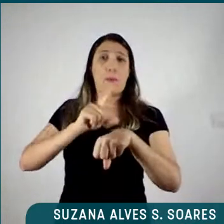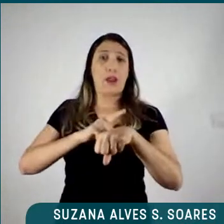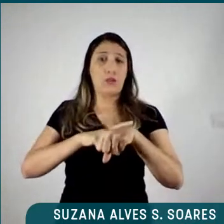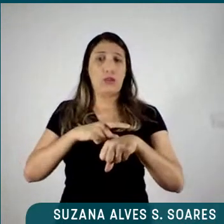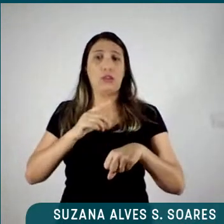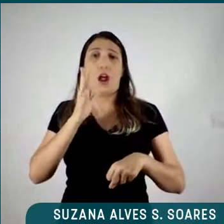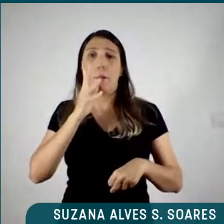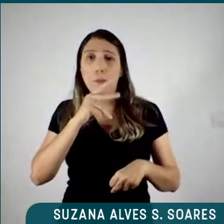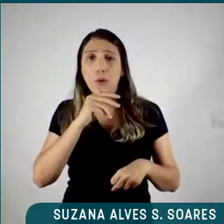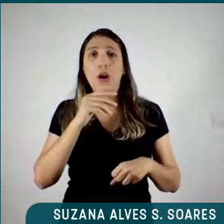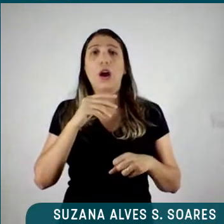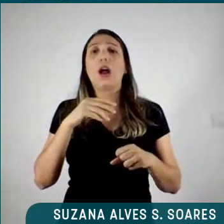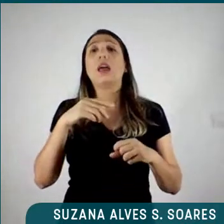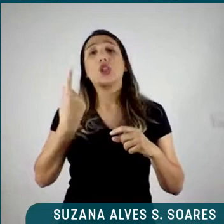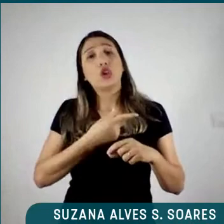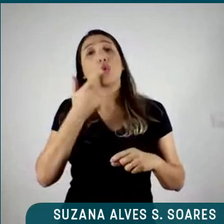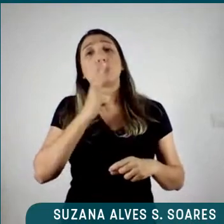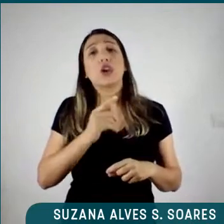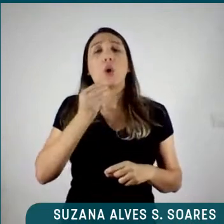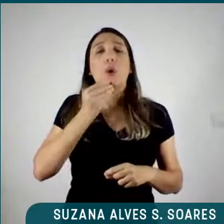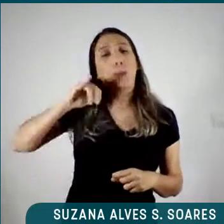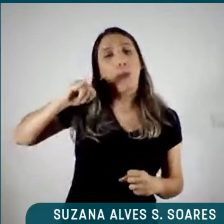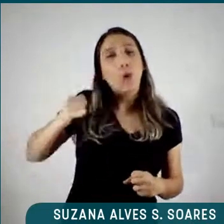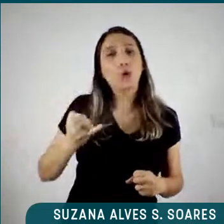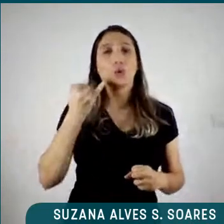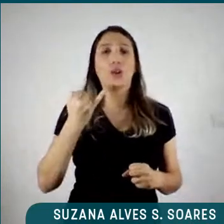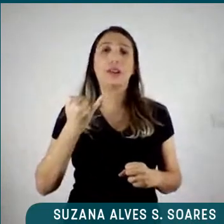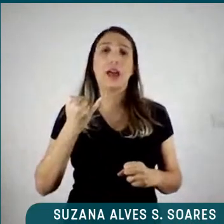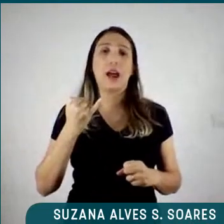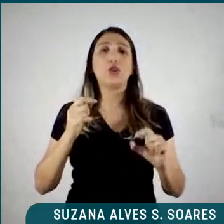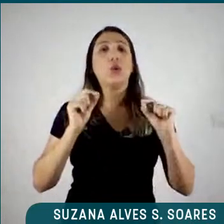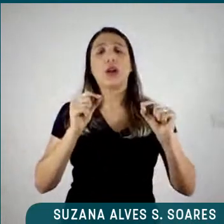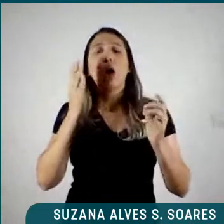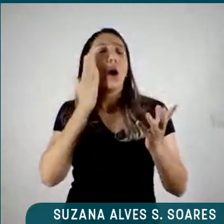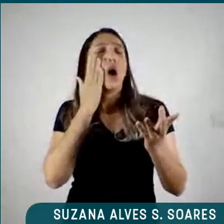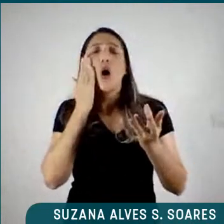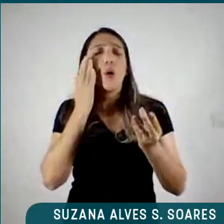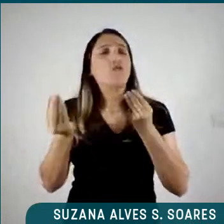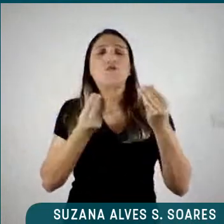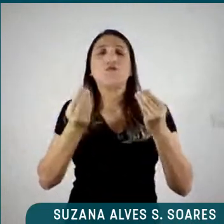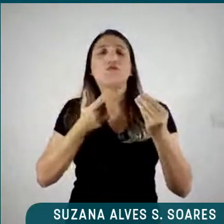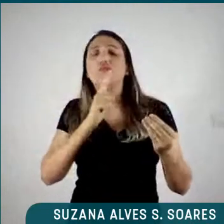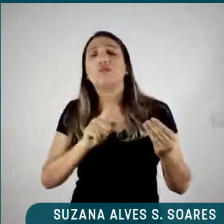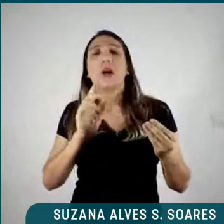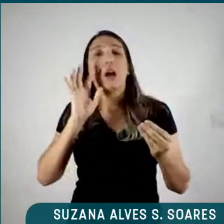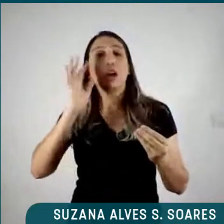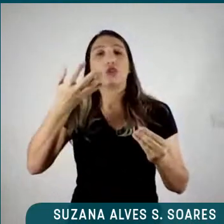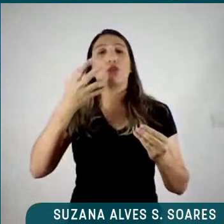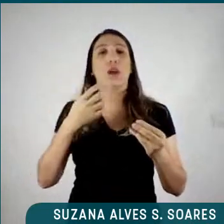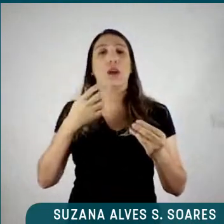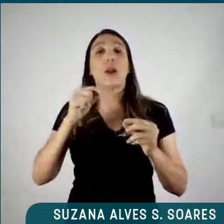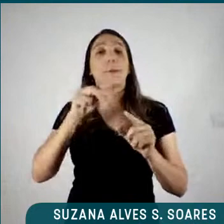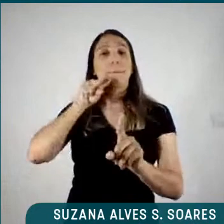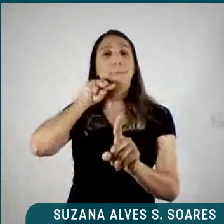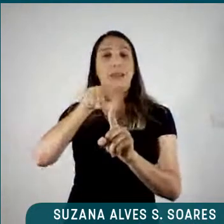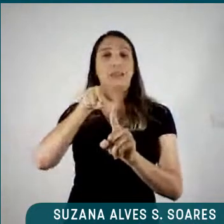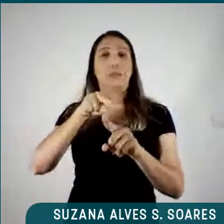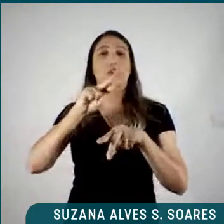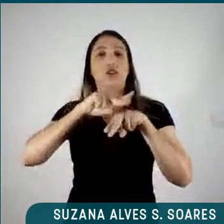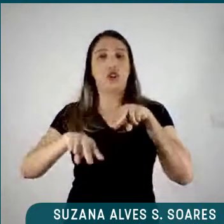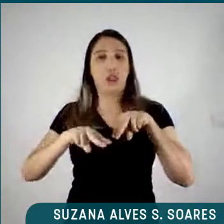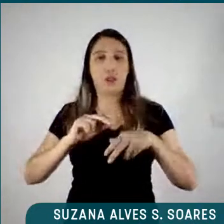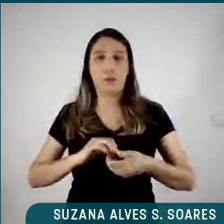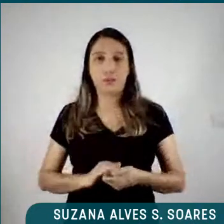data short, medium, and long term, so we can create opportunities to deal with